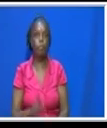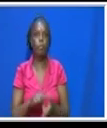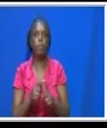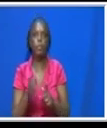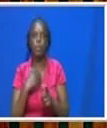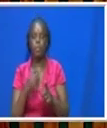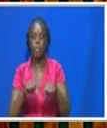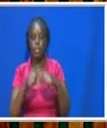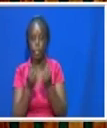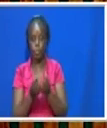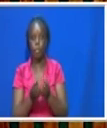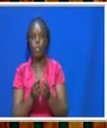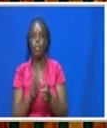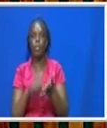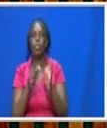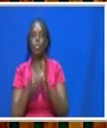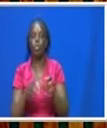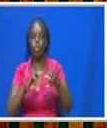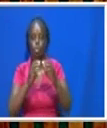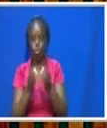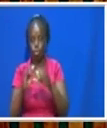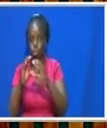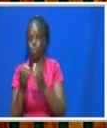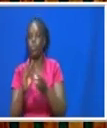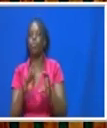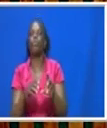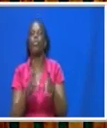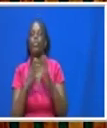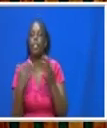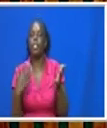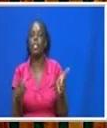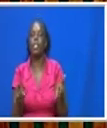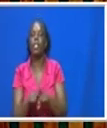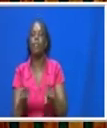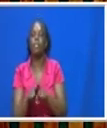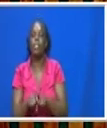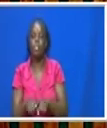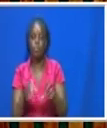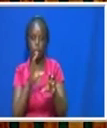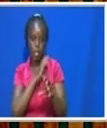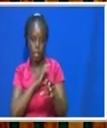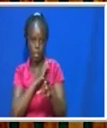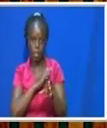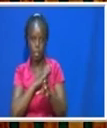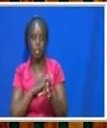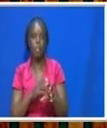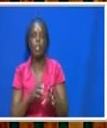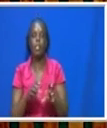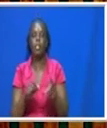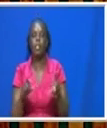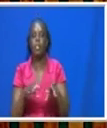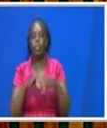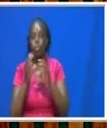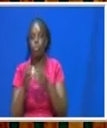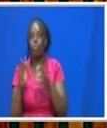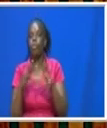have types, which means category of things that have common characteristics. Category of things that have common